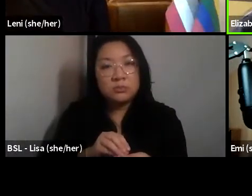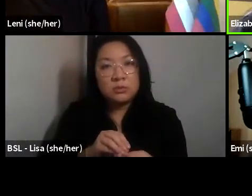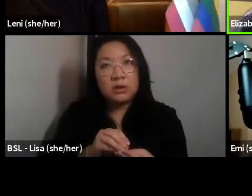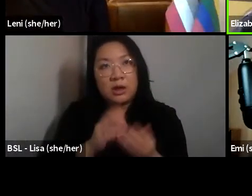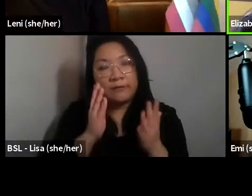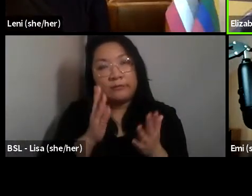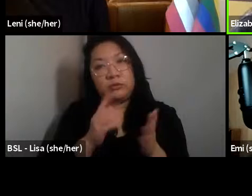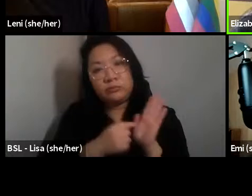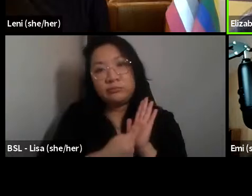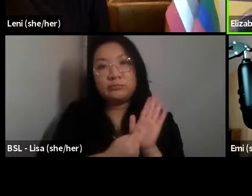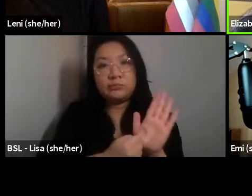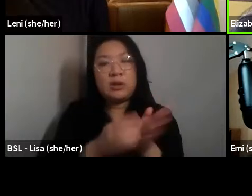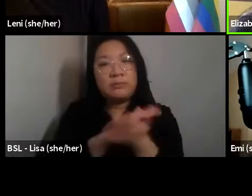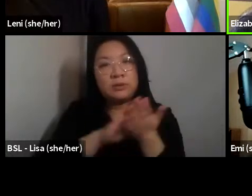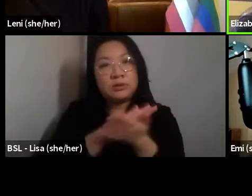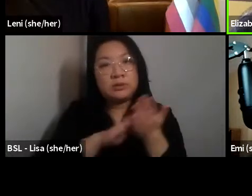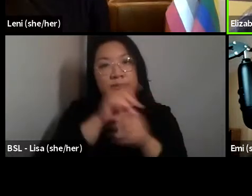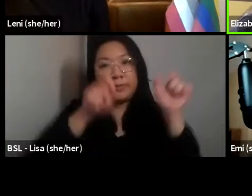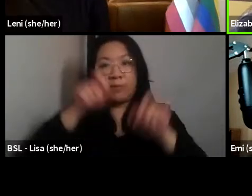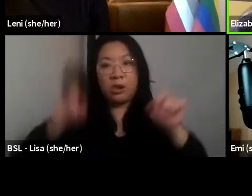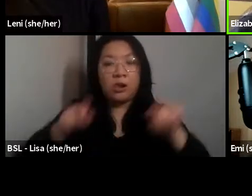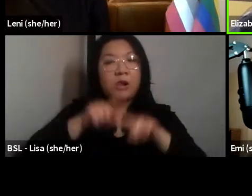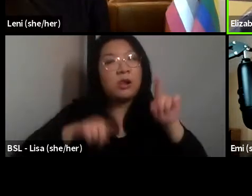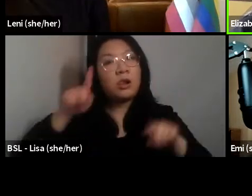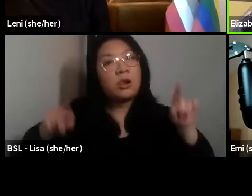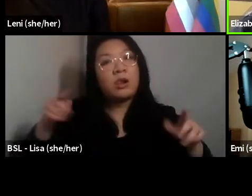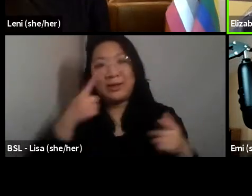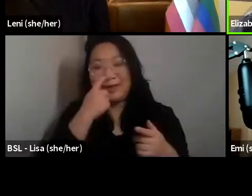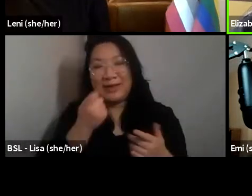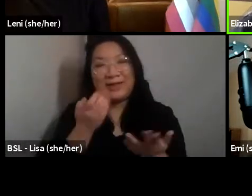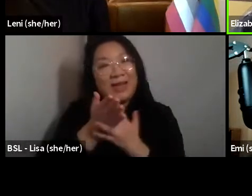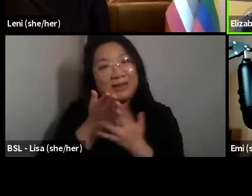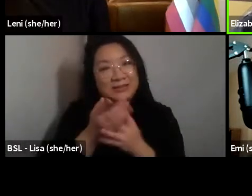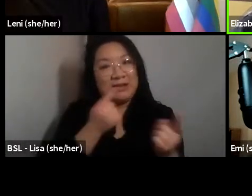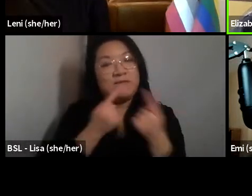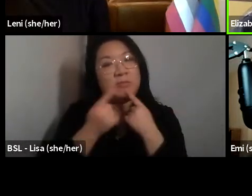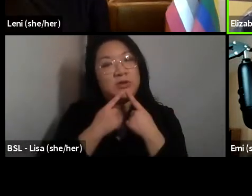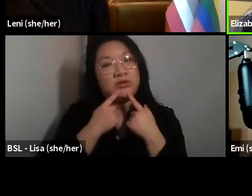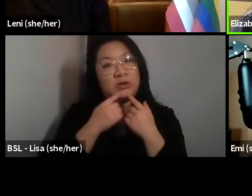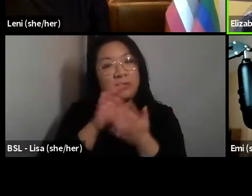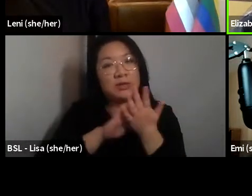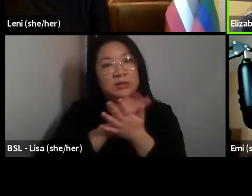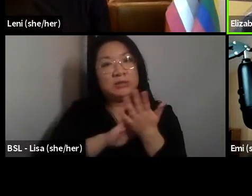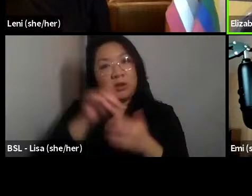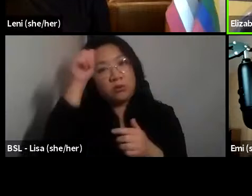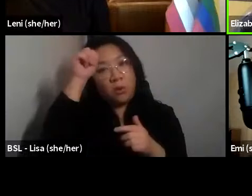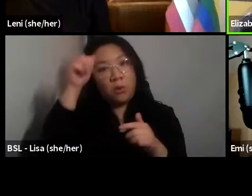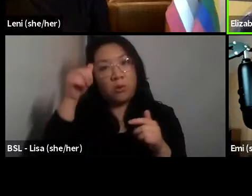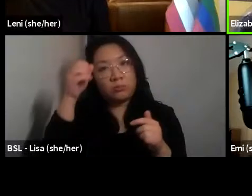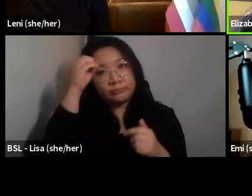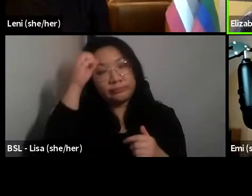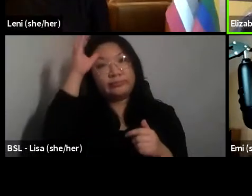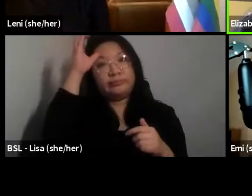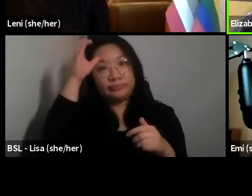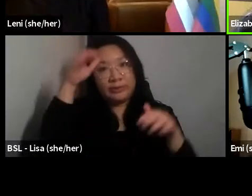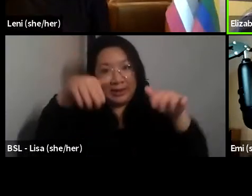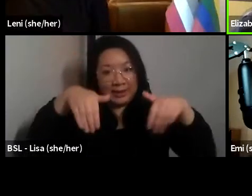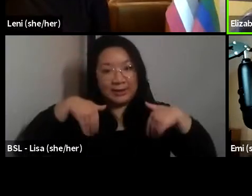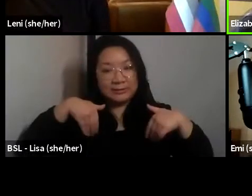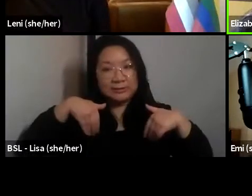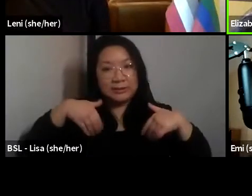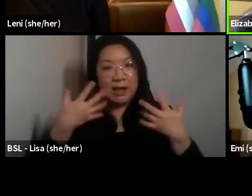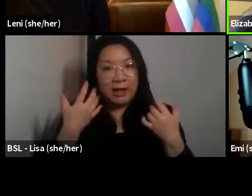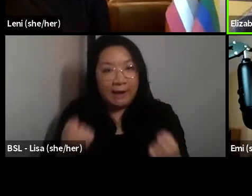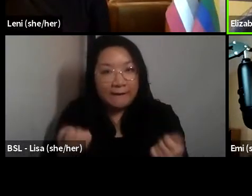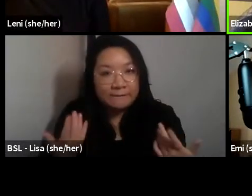light so that people can know that, and to know that, yeah, we have always been here. And the third one is just what I've